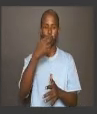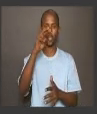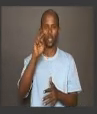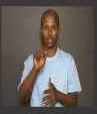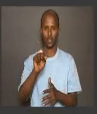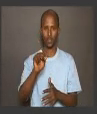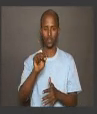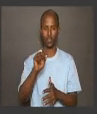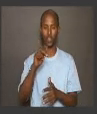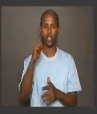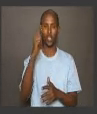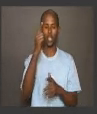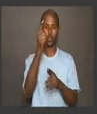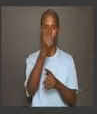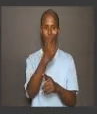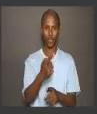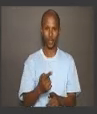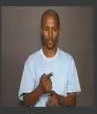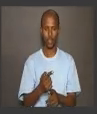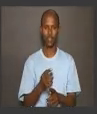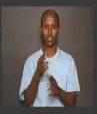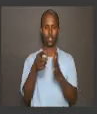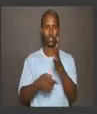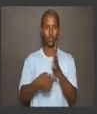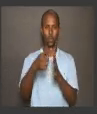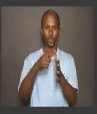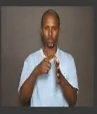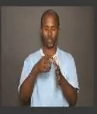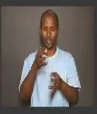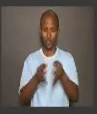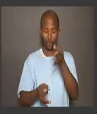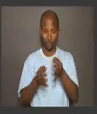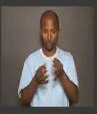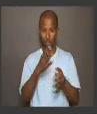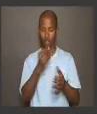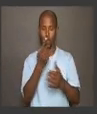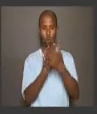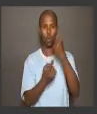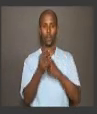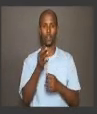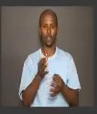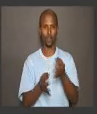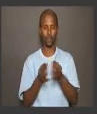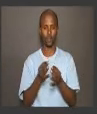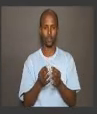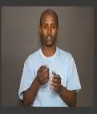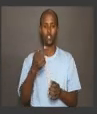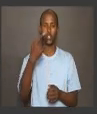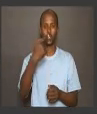a geometric sequence if and only if